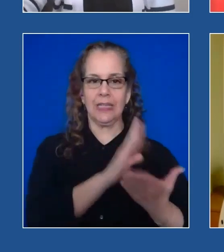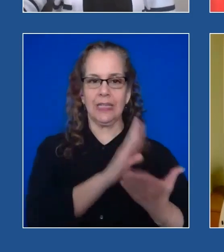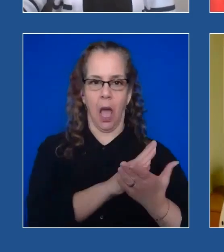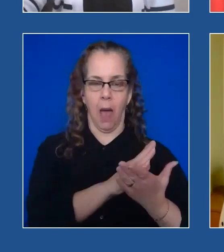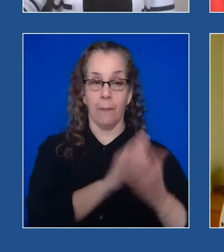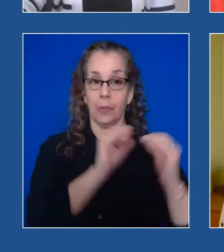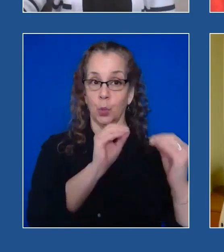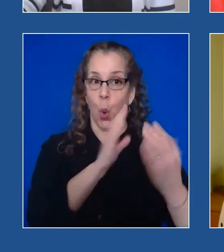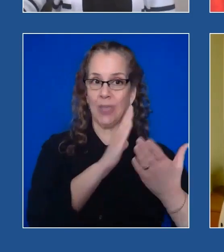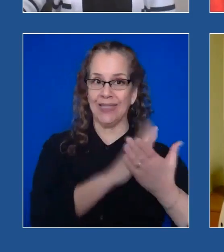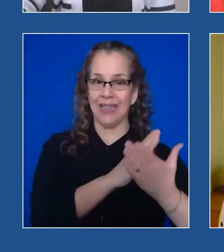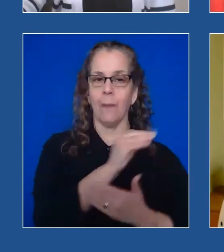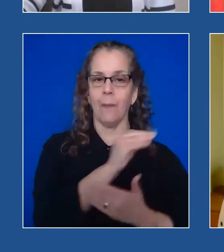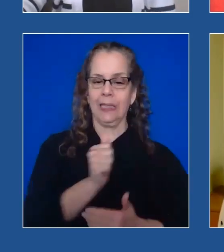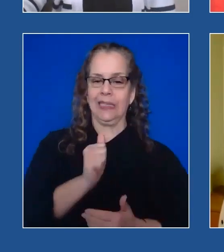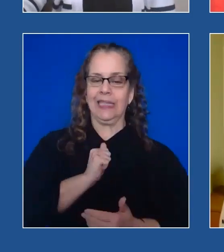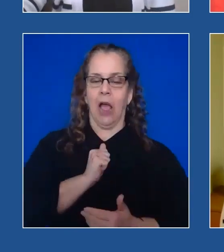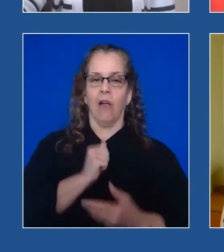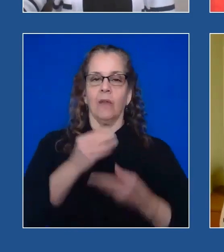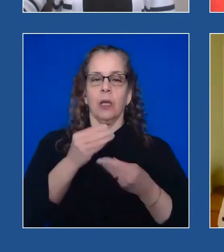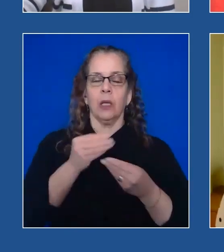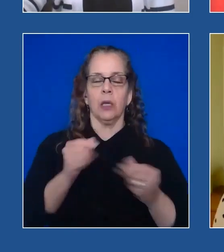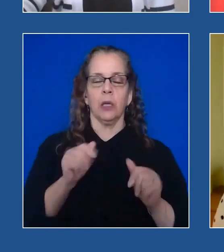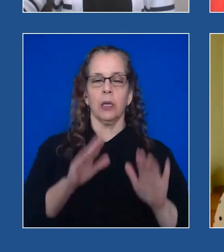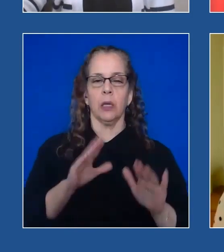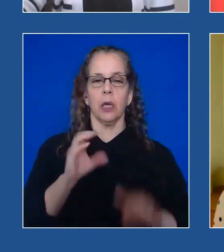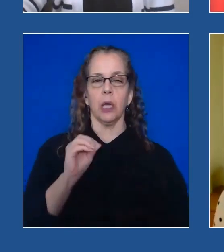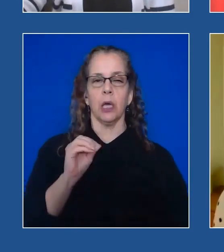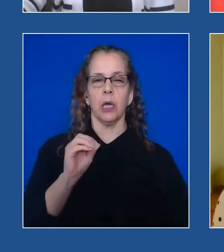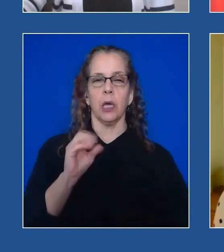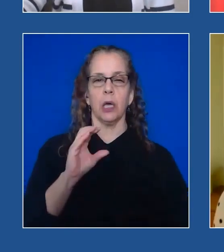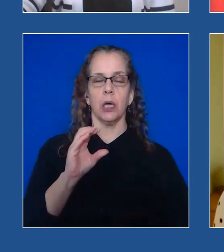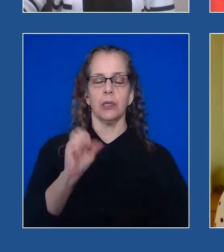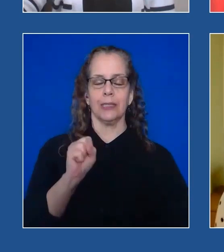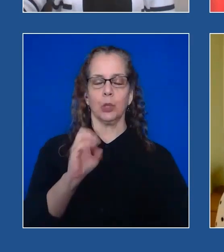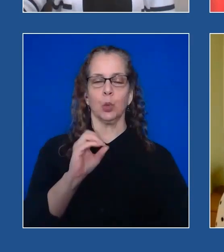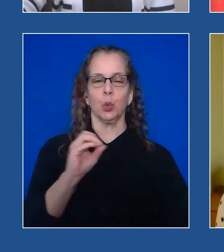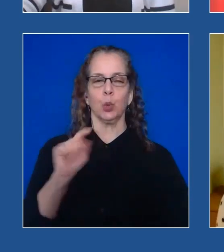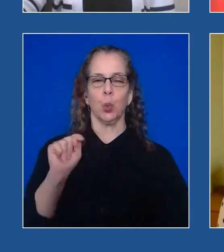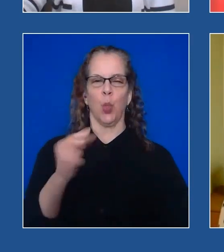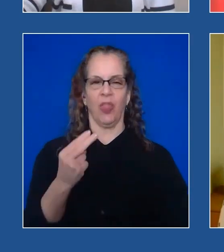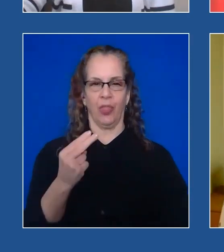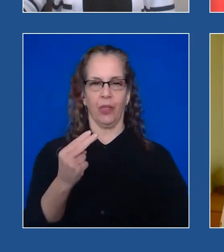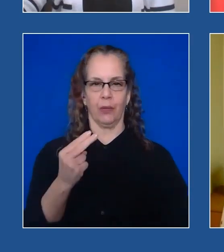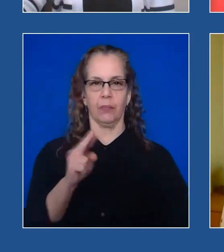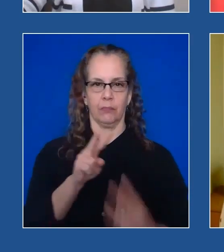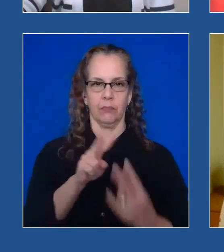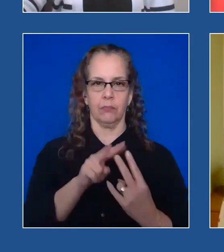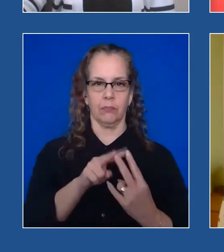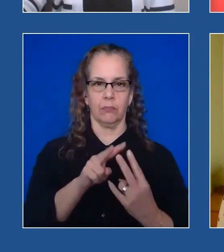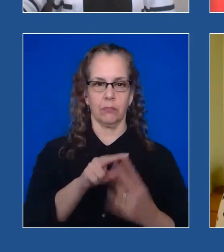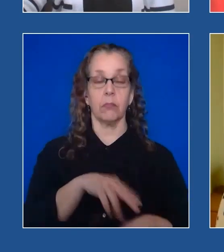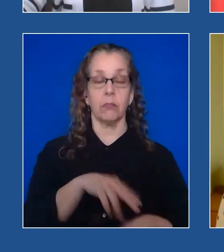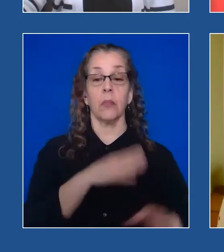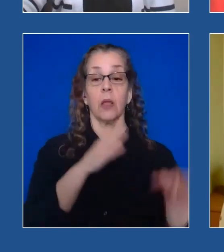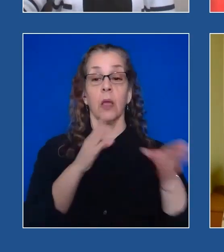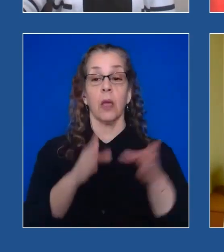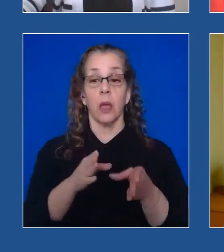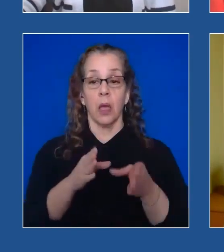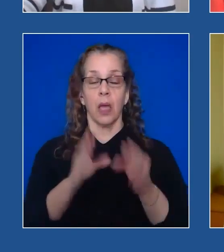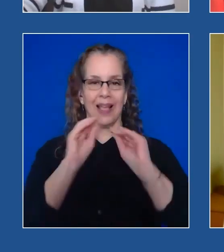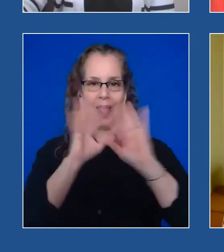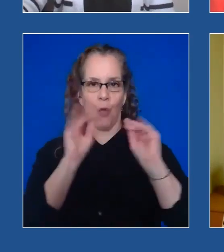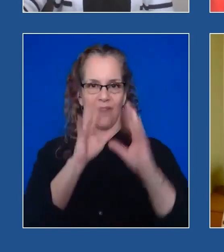self-soothe. From the interpersonal effectiveness module, we taught about clarifying goals in interpersonal